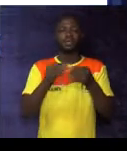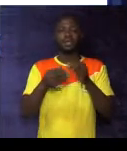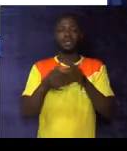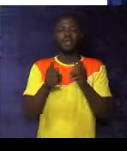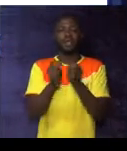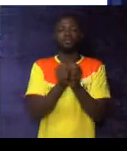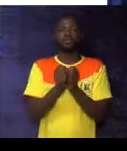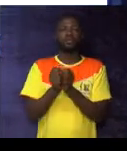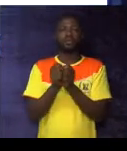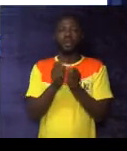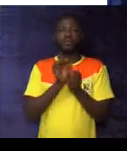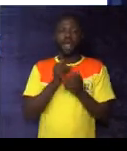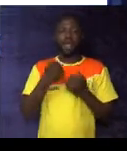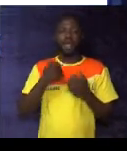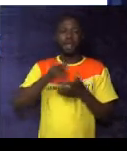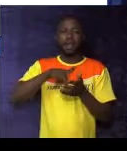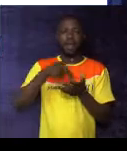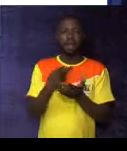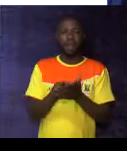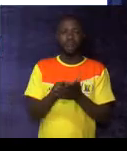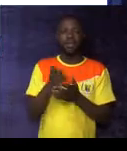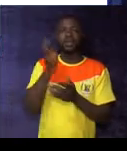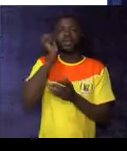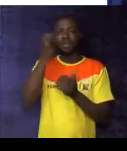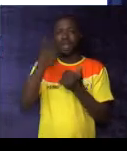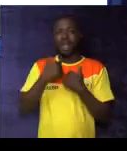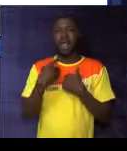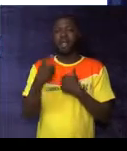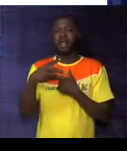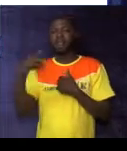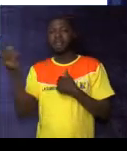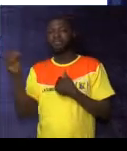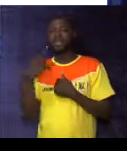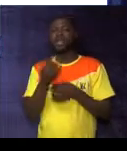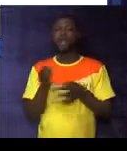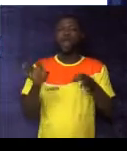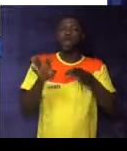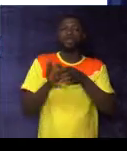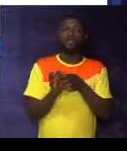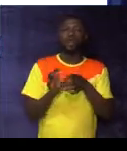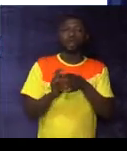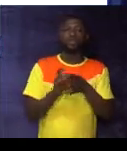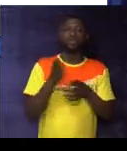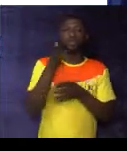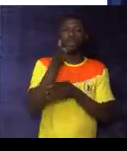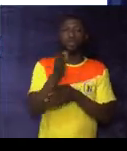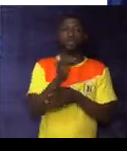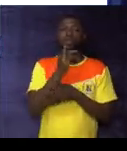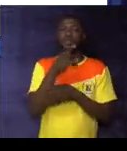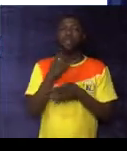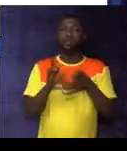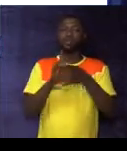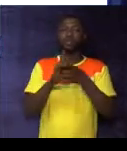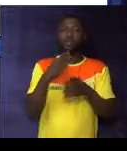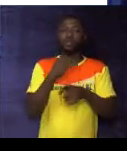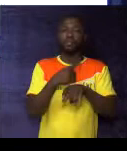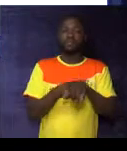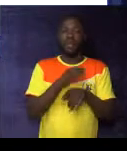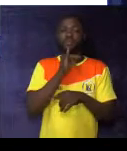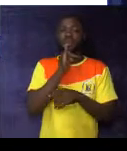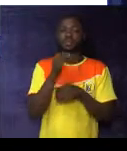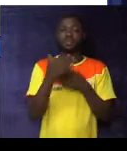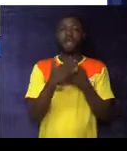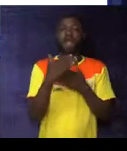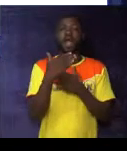linked the sentences together. I arrived. He had left. The conjunction there, which is a conjunction of